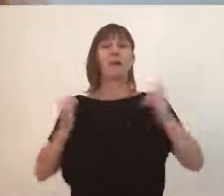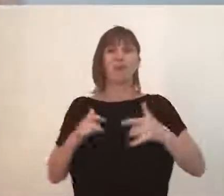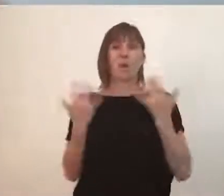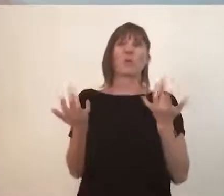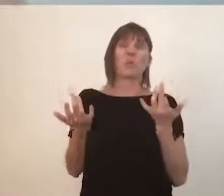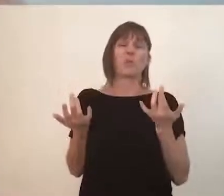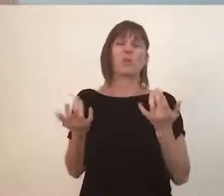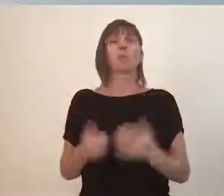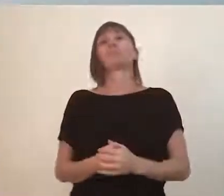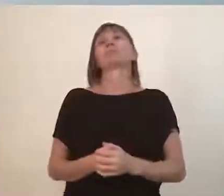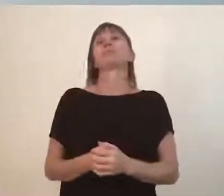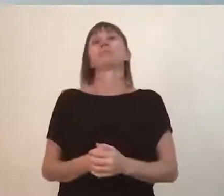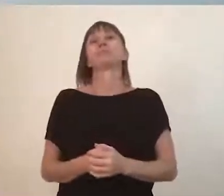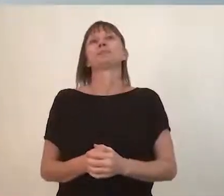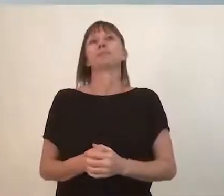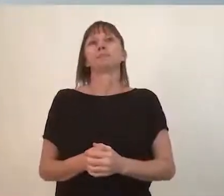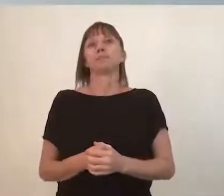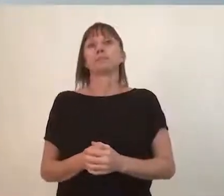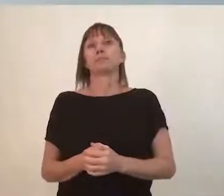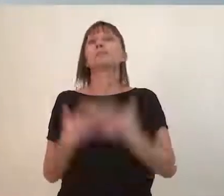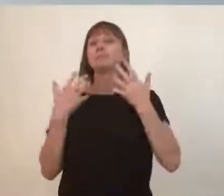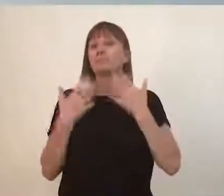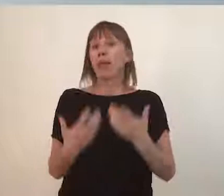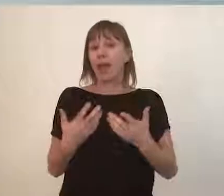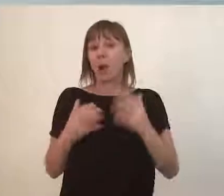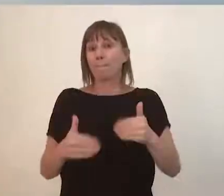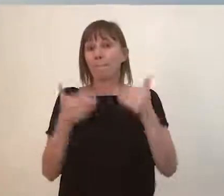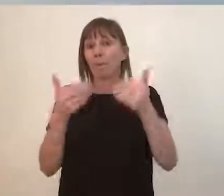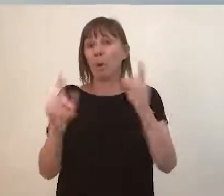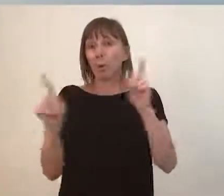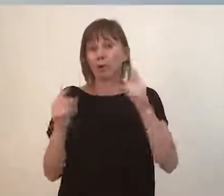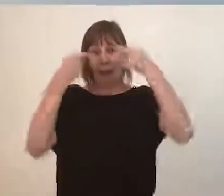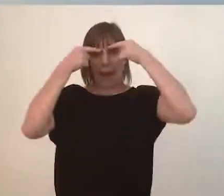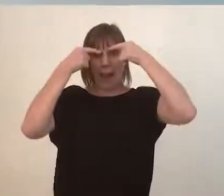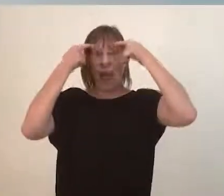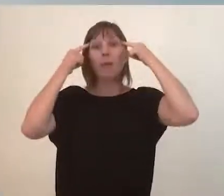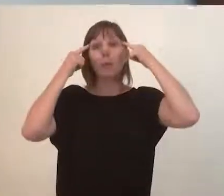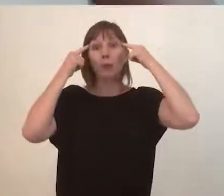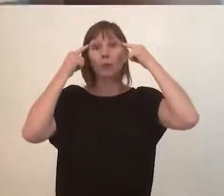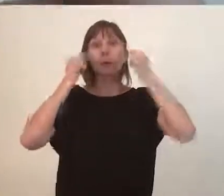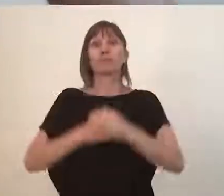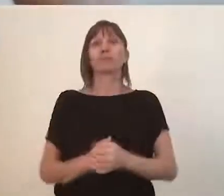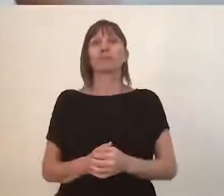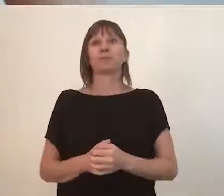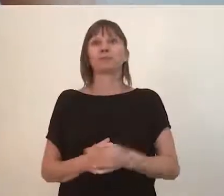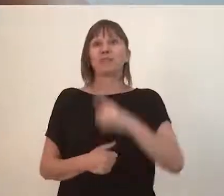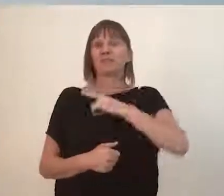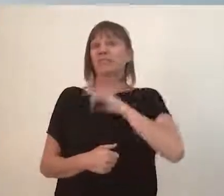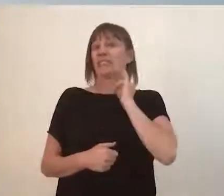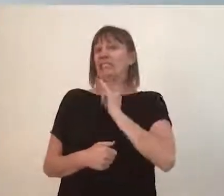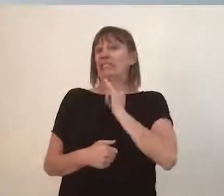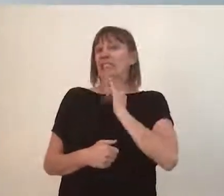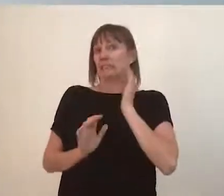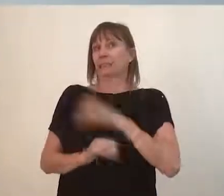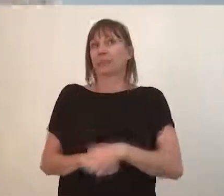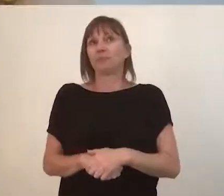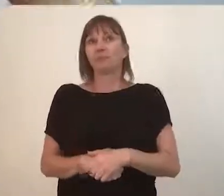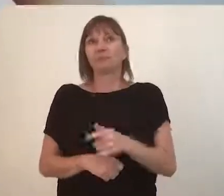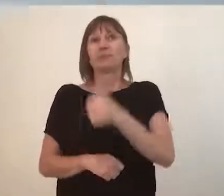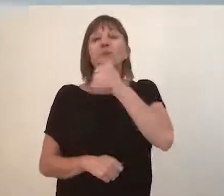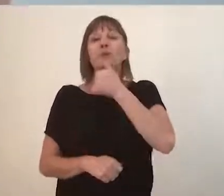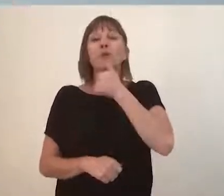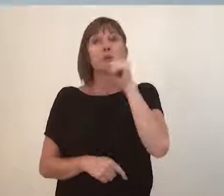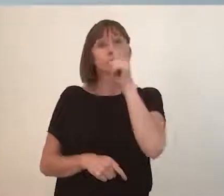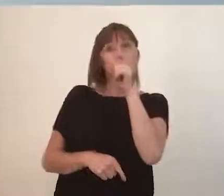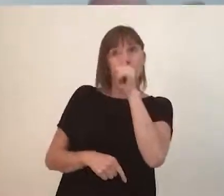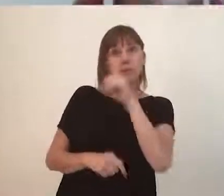just creating. Well, that's my opinion on makeup. Okay, now I'm going to move on to my eyebrows because